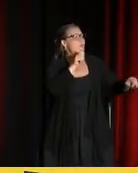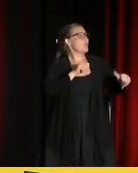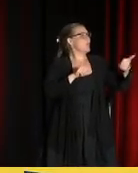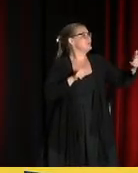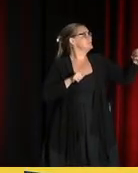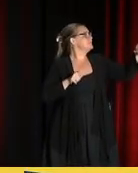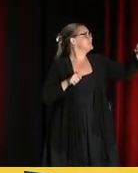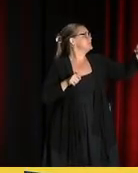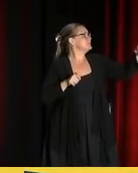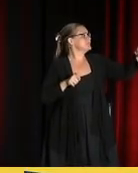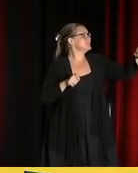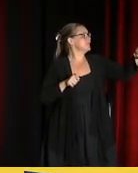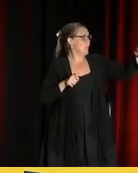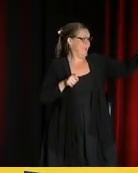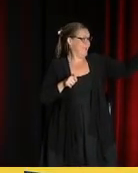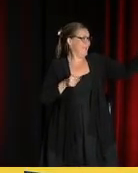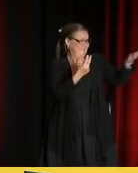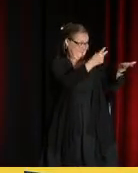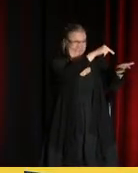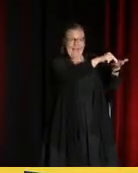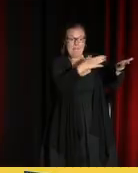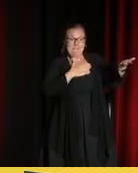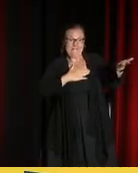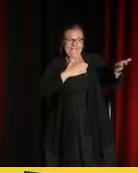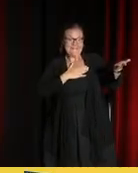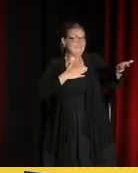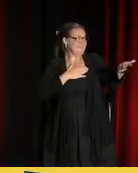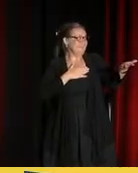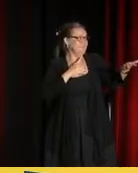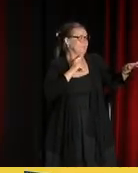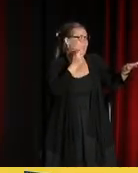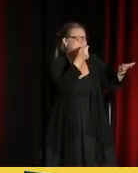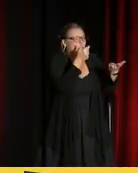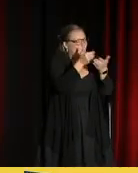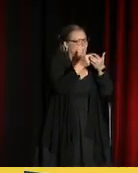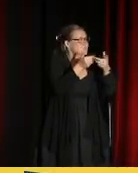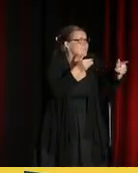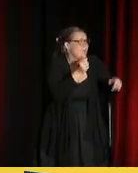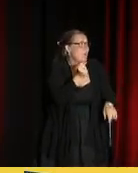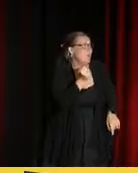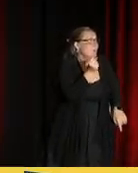All right, right there. Stand up for me. I'm going to get a little closer to you. Here it comes.